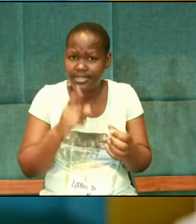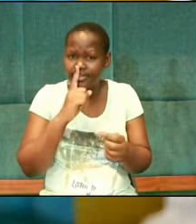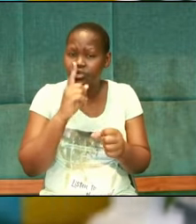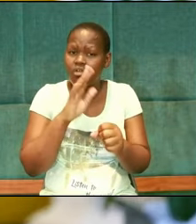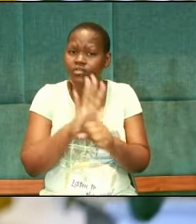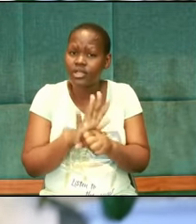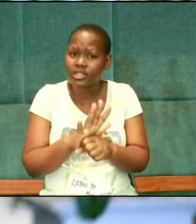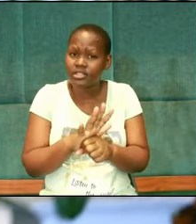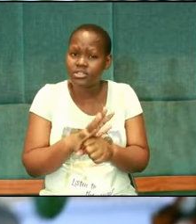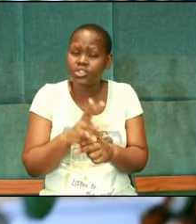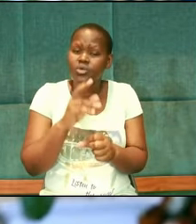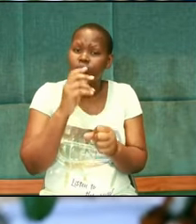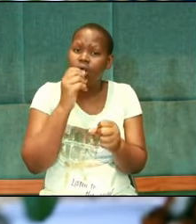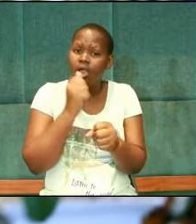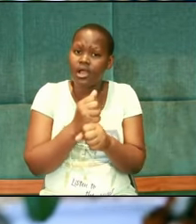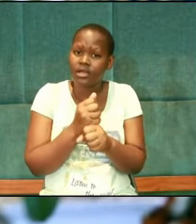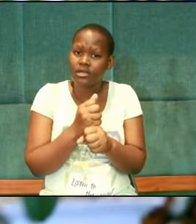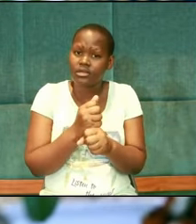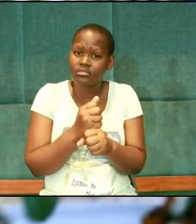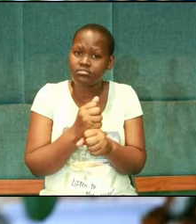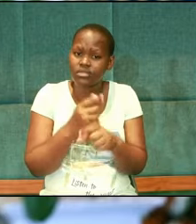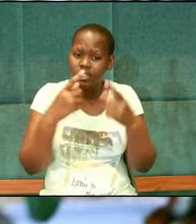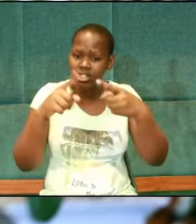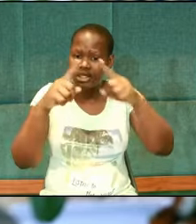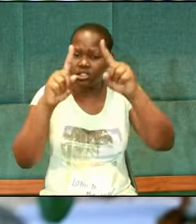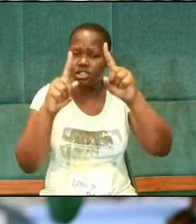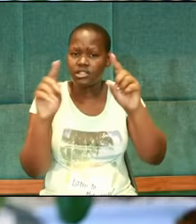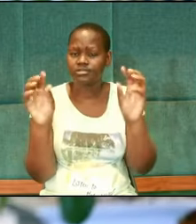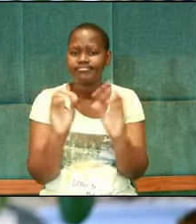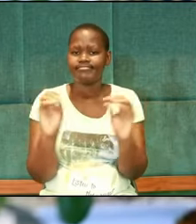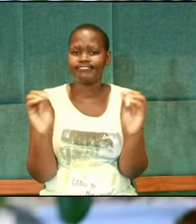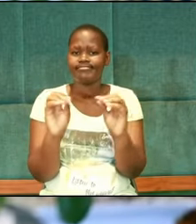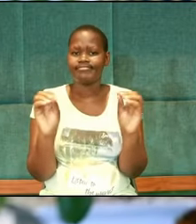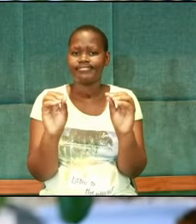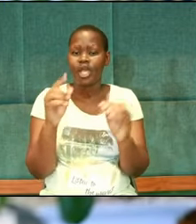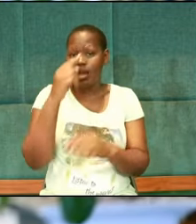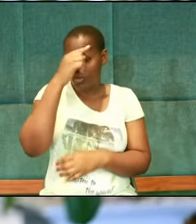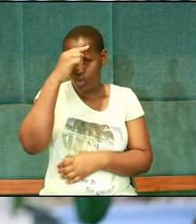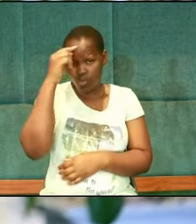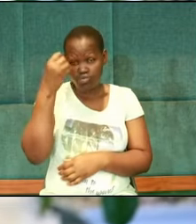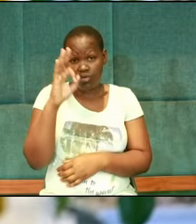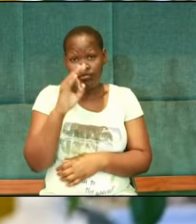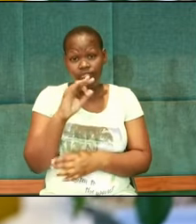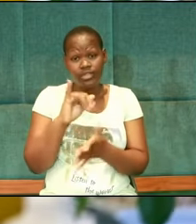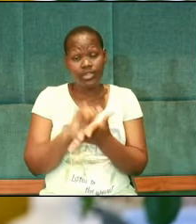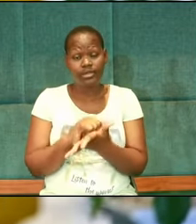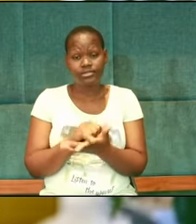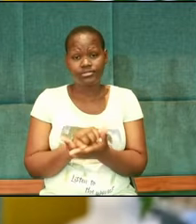You will work. You will not succeed because of this text.